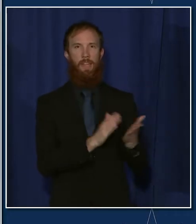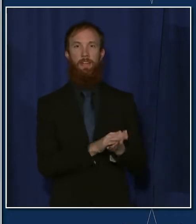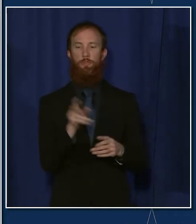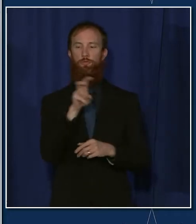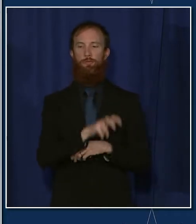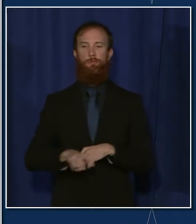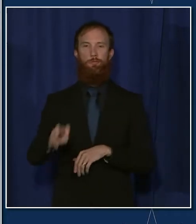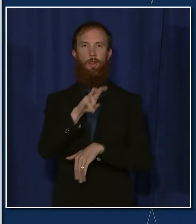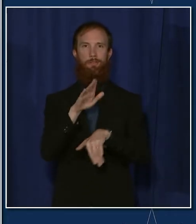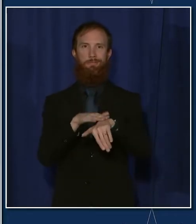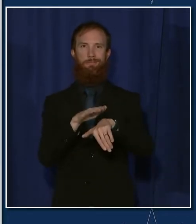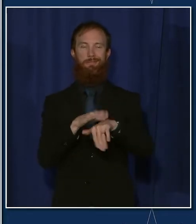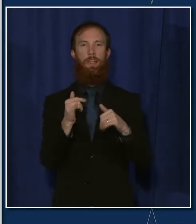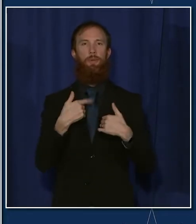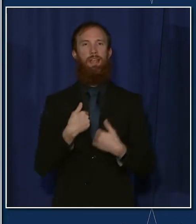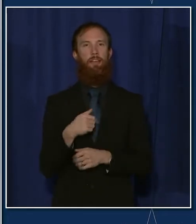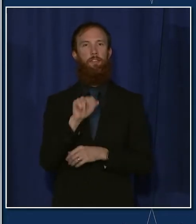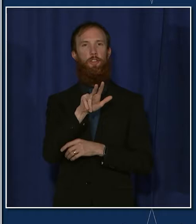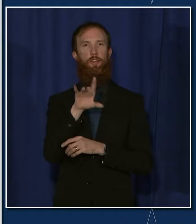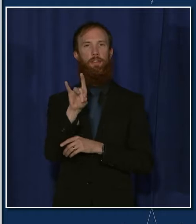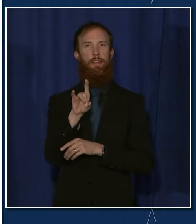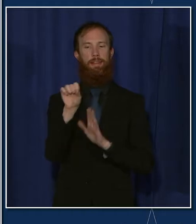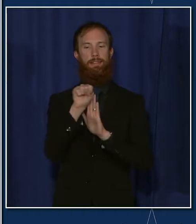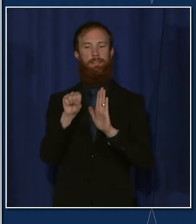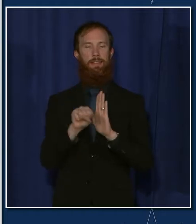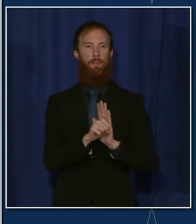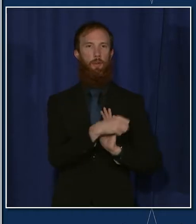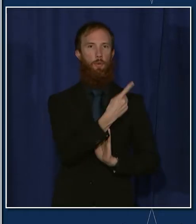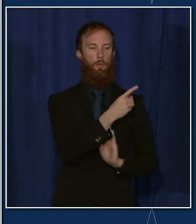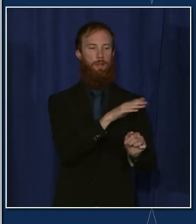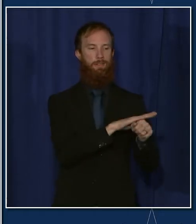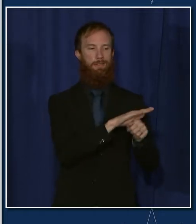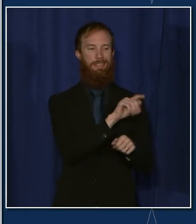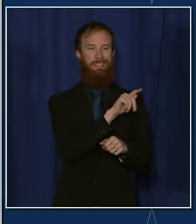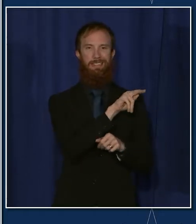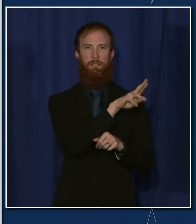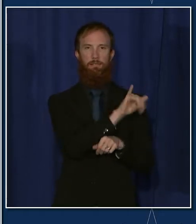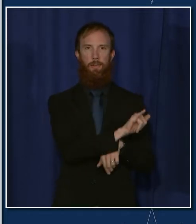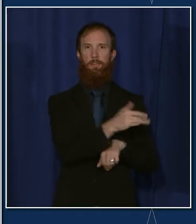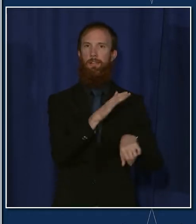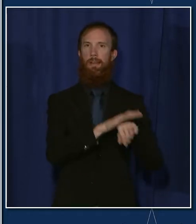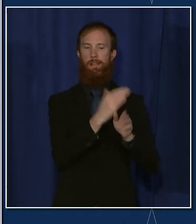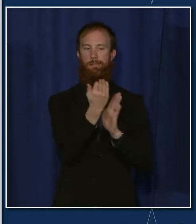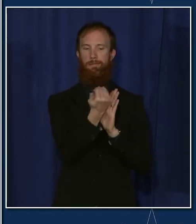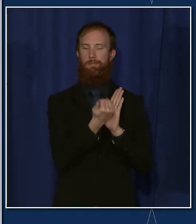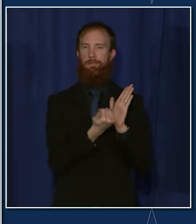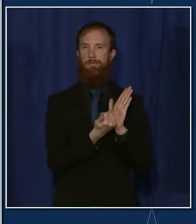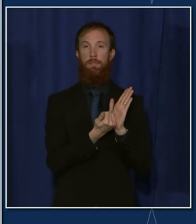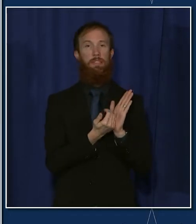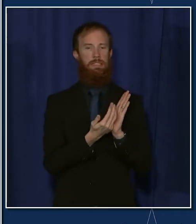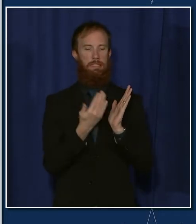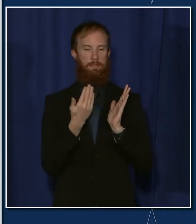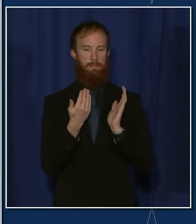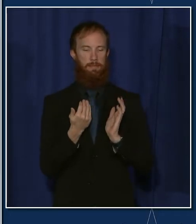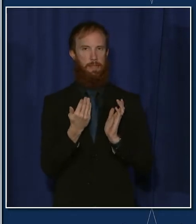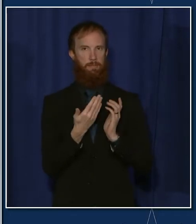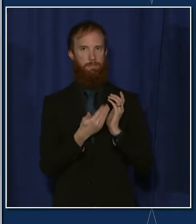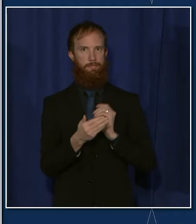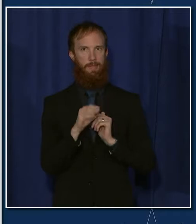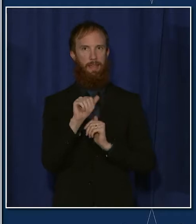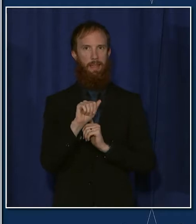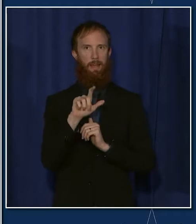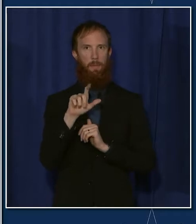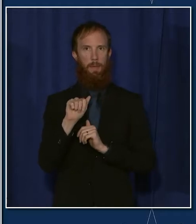Travel advisory. We now have 38 states and 1 territory on the travel advisory. As of today,